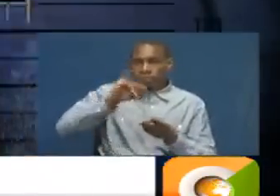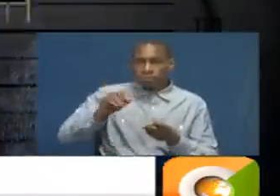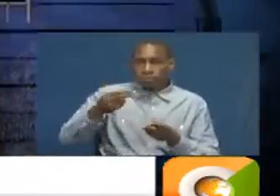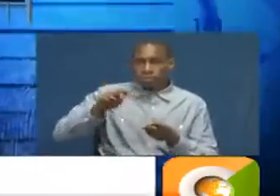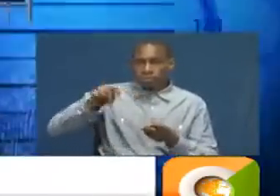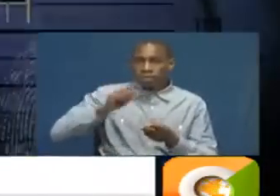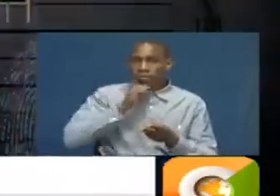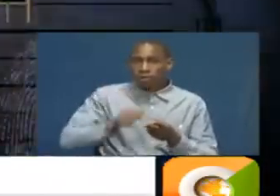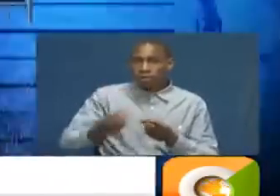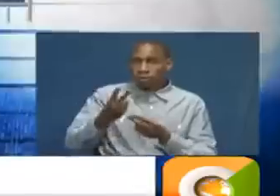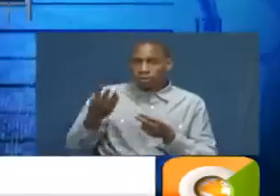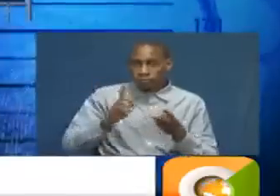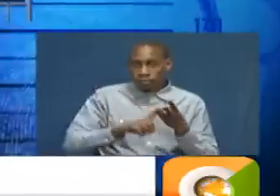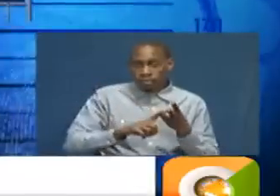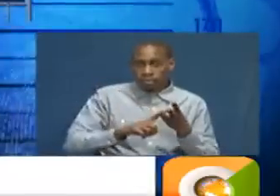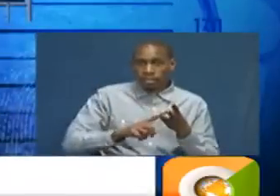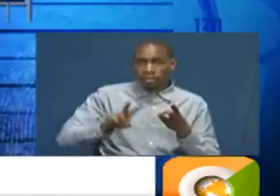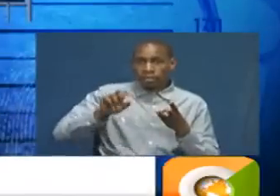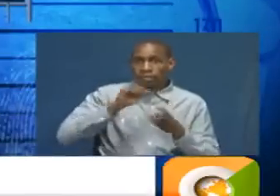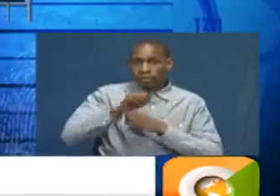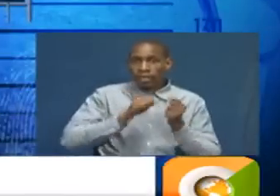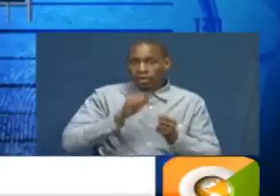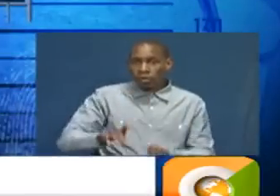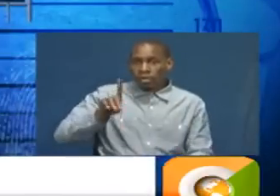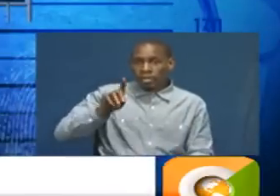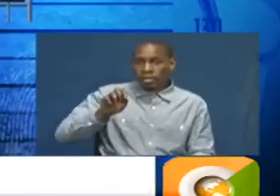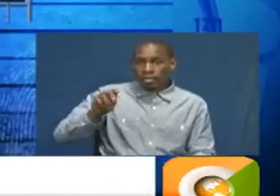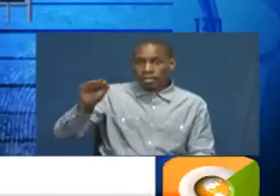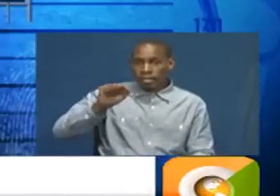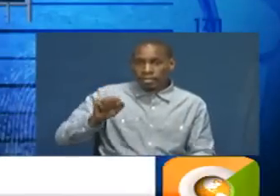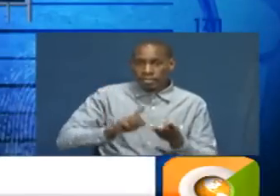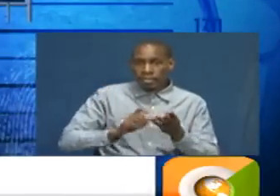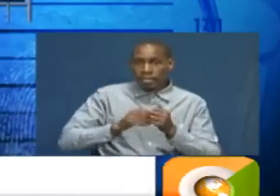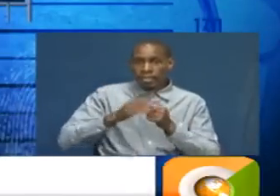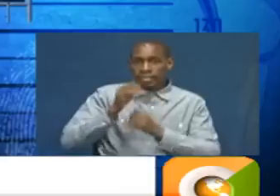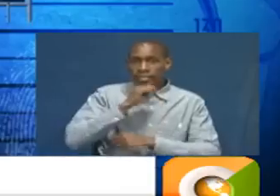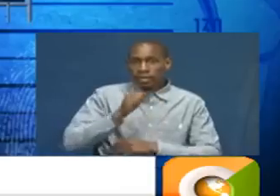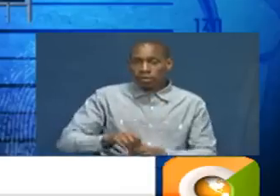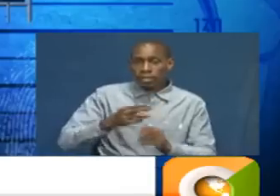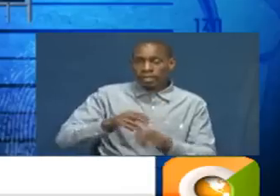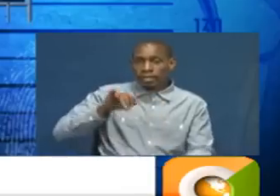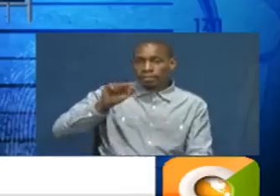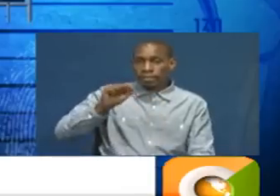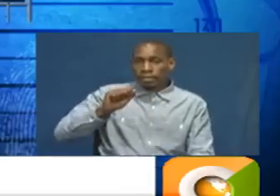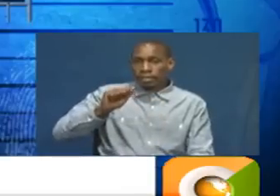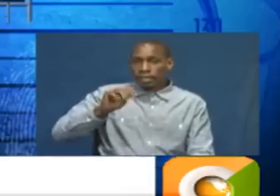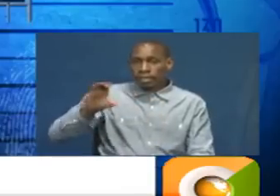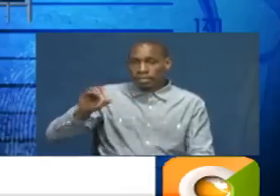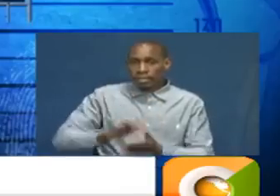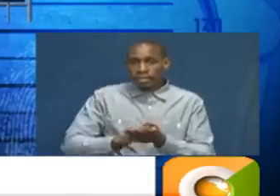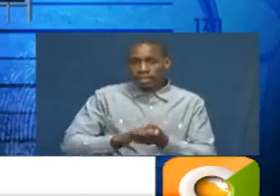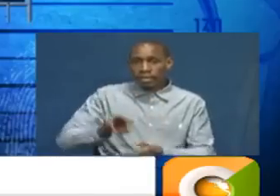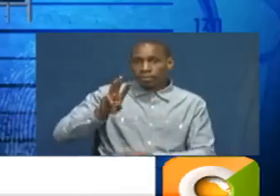Simiu, aged 24, 25-year-old Dennis Mbolo, 18-year-old Isaac Kinyanjui, and